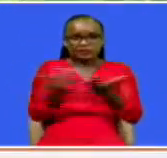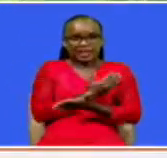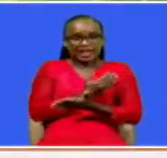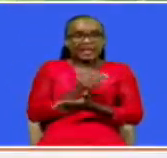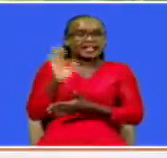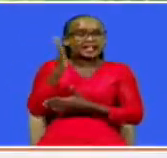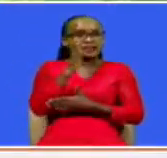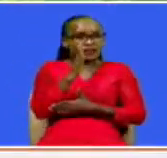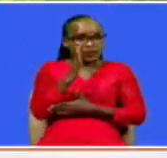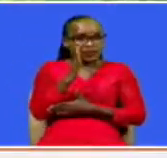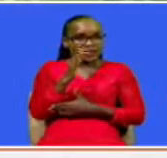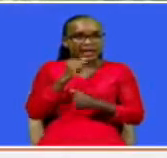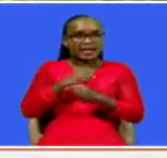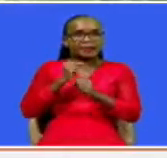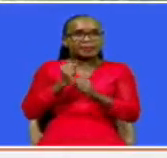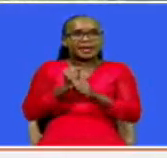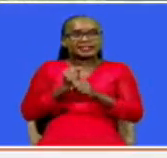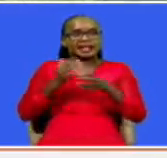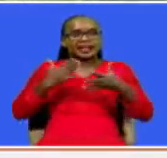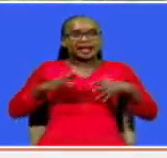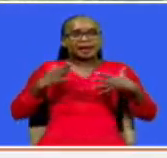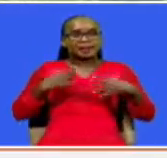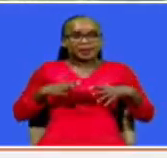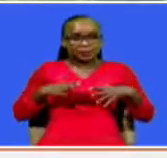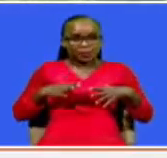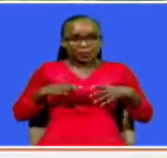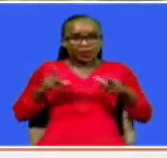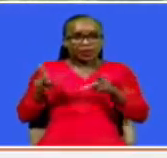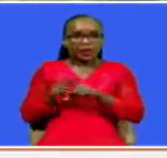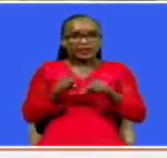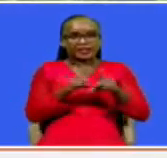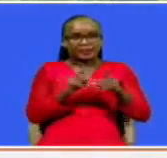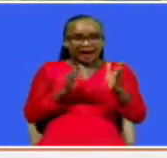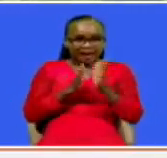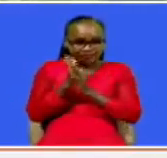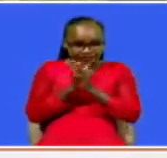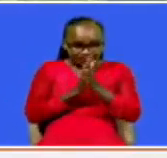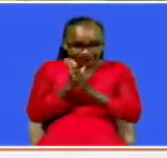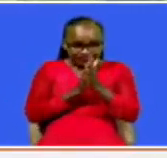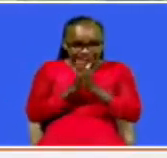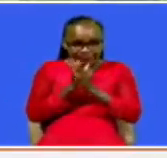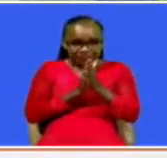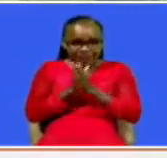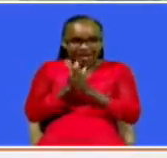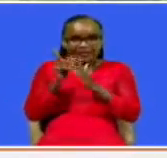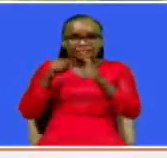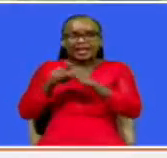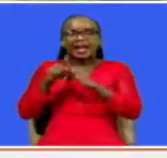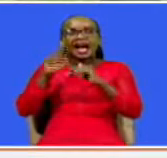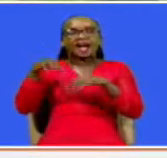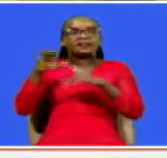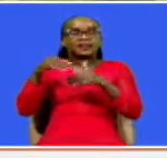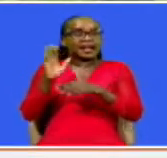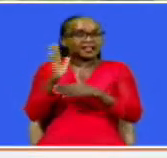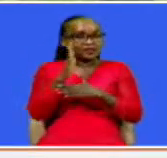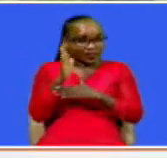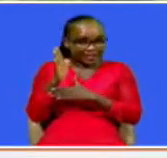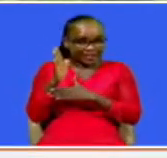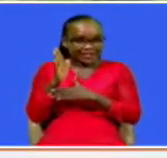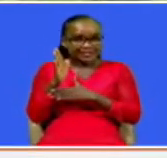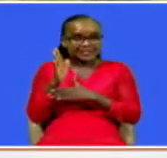forest. Imechangia watu pia wakuwe na hiyo moral waingie walime misitu.